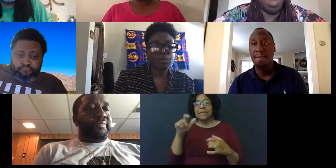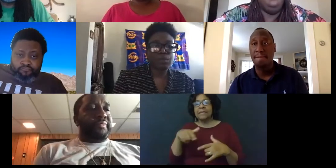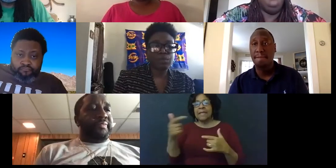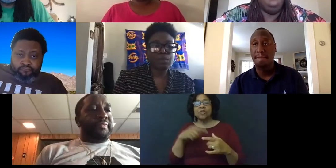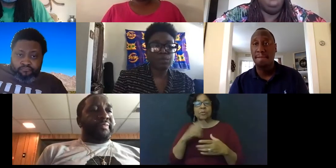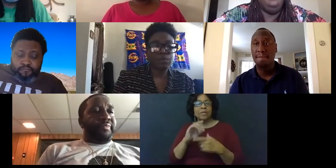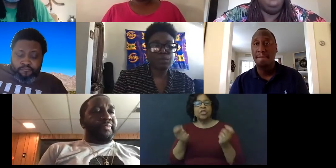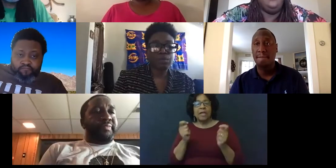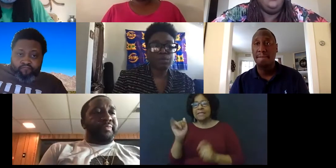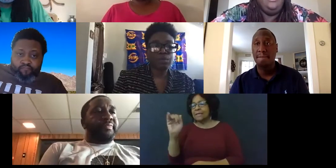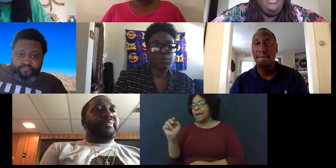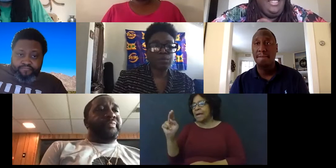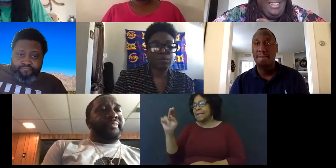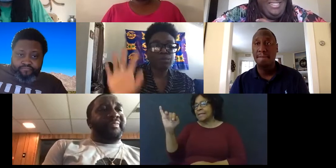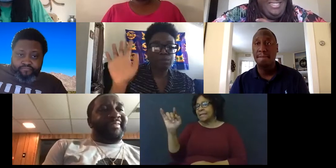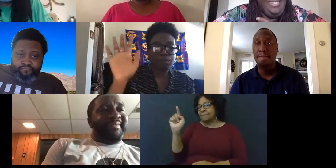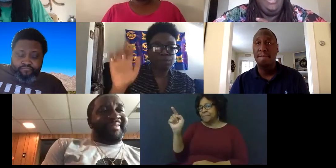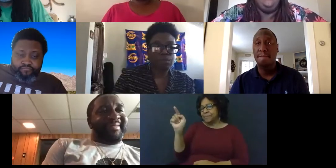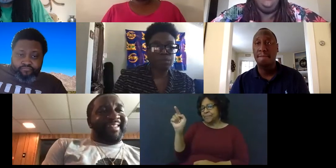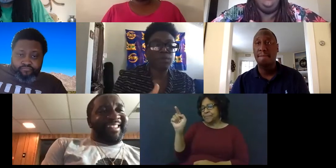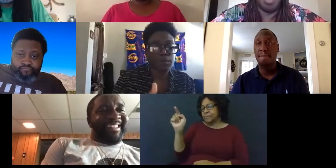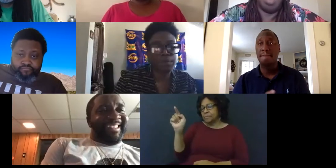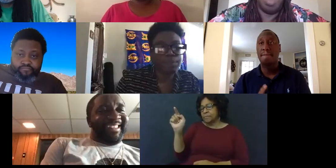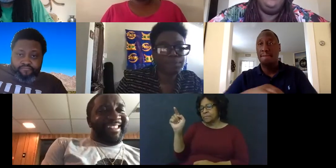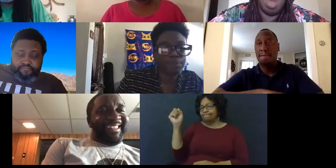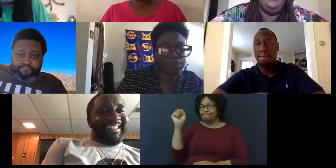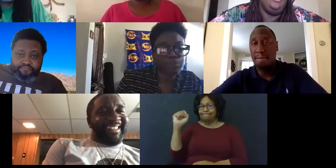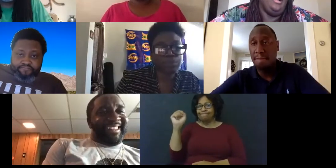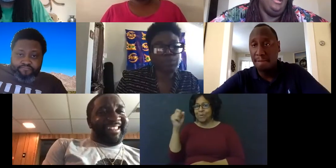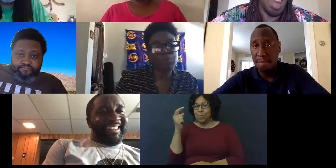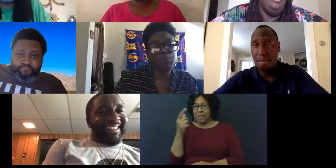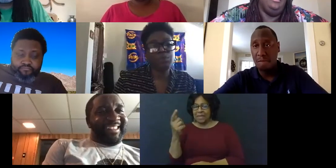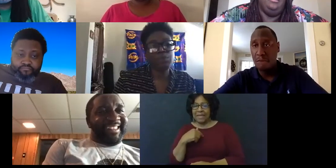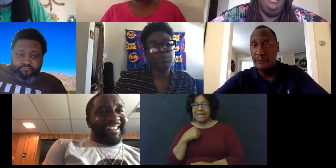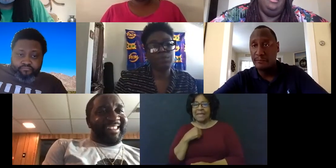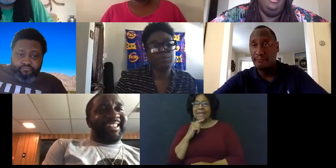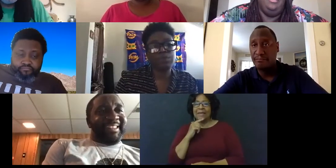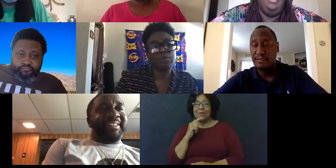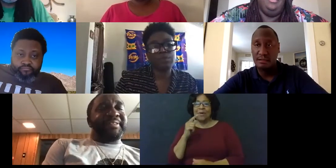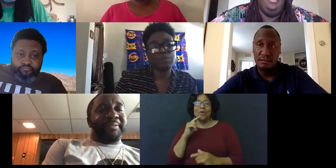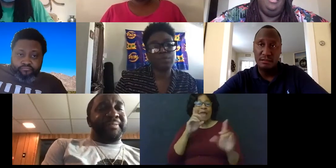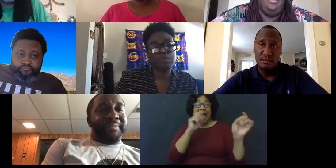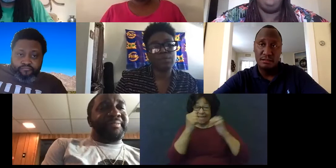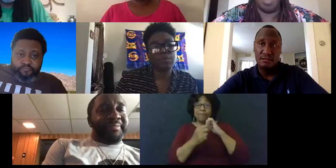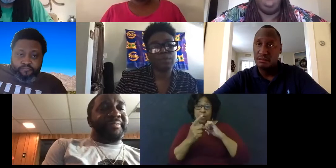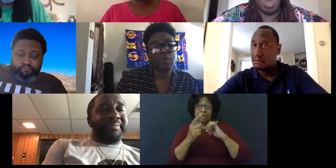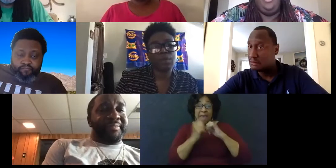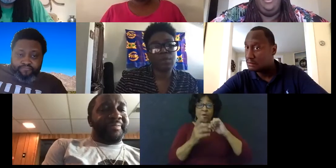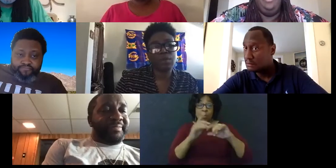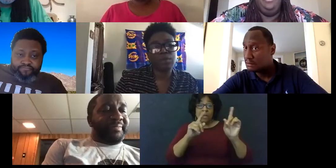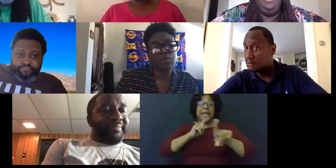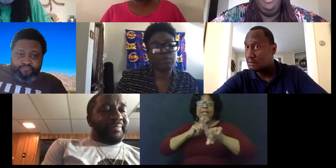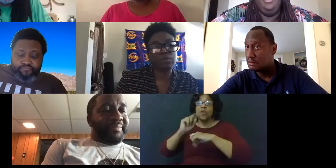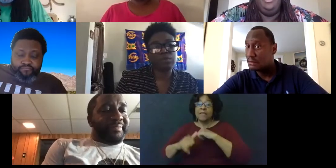some changes, Imani? Yes. Okay. One of the things- We'll go through the whole room to ask everyone, okay? So go. Go ahead,